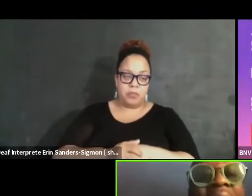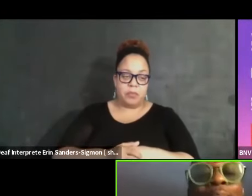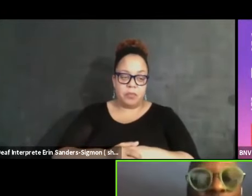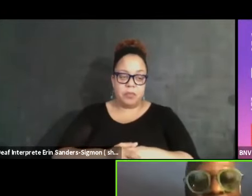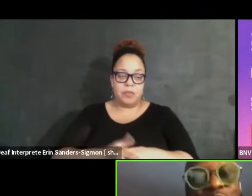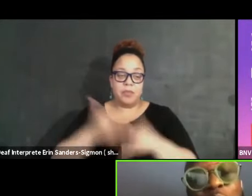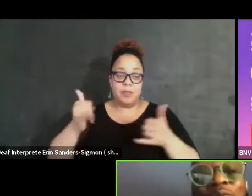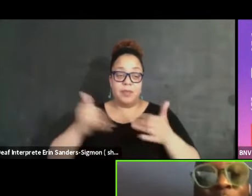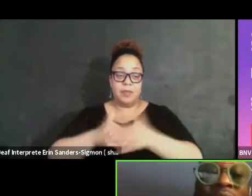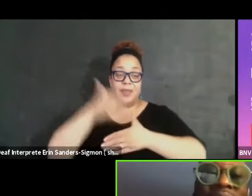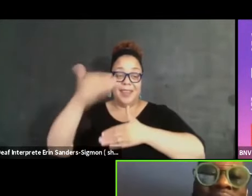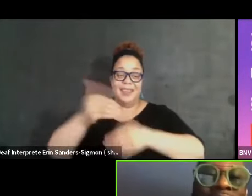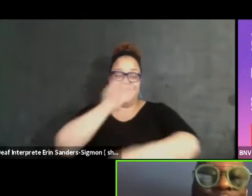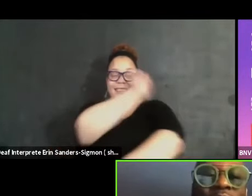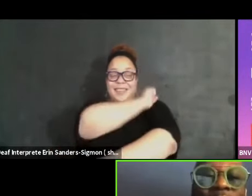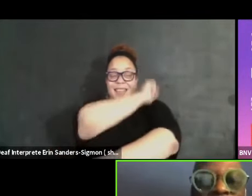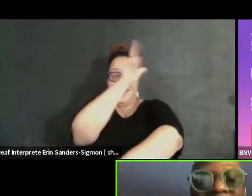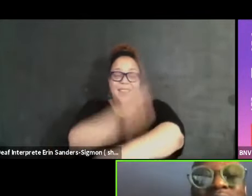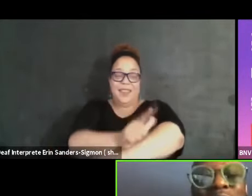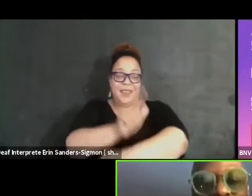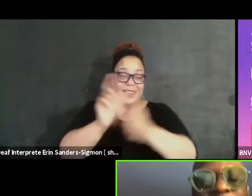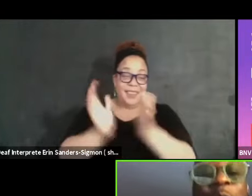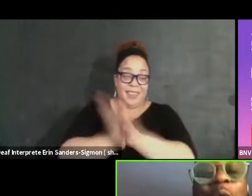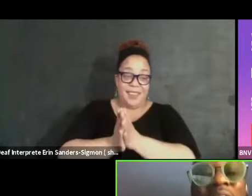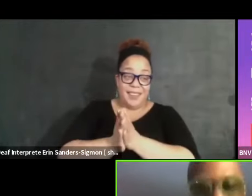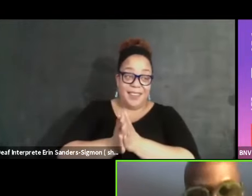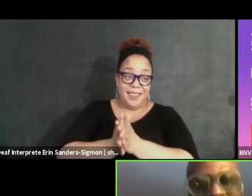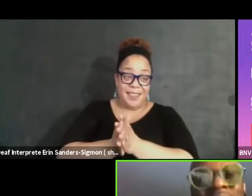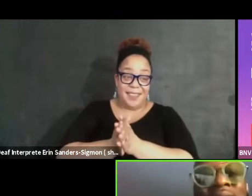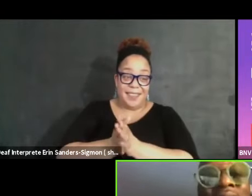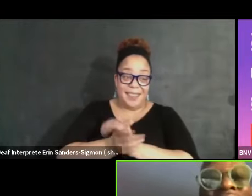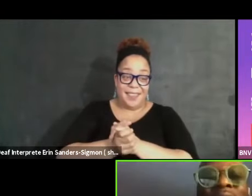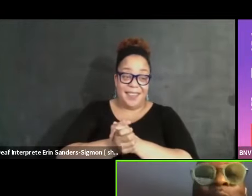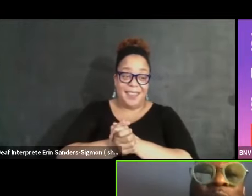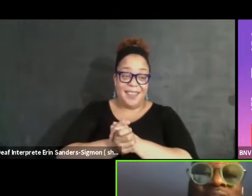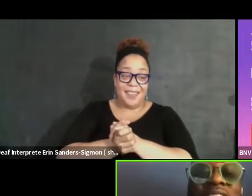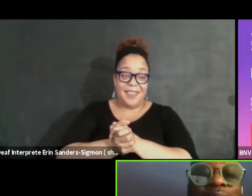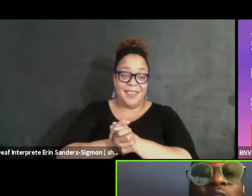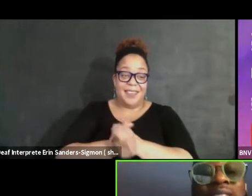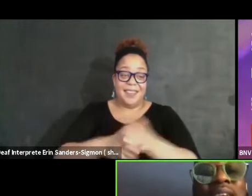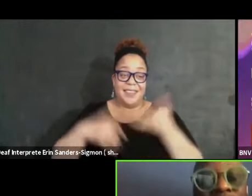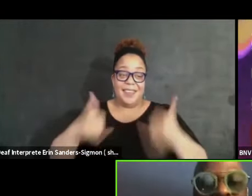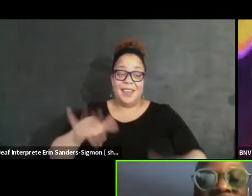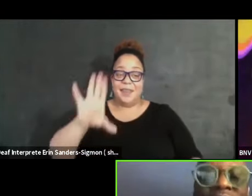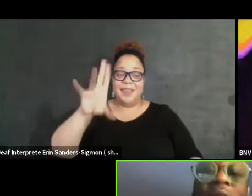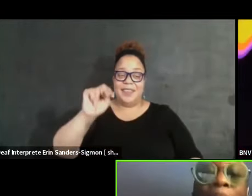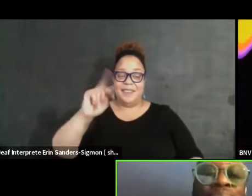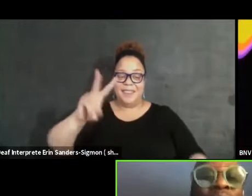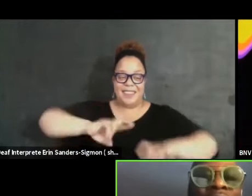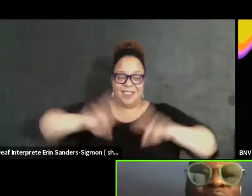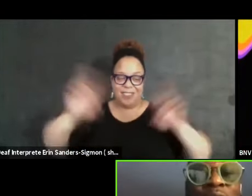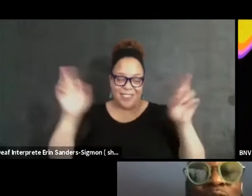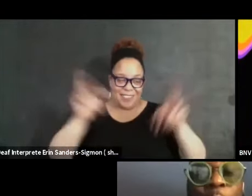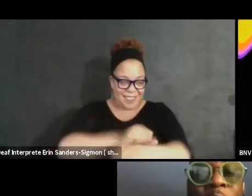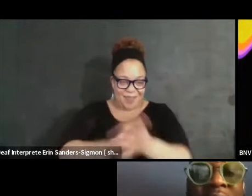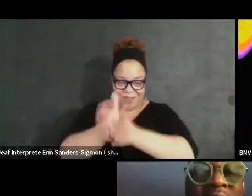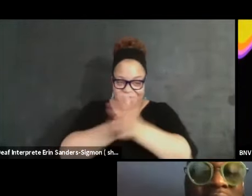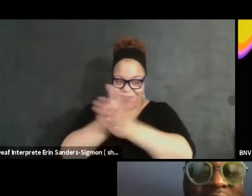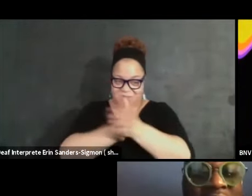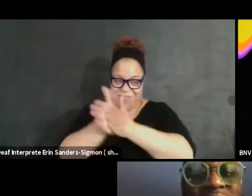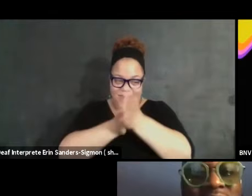right now, Brave New Voices, we about to go in with Team Los Angeles. Give it up